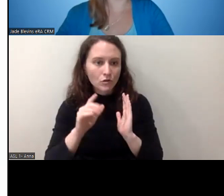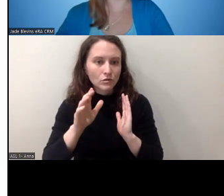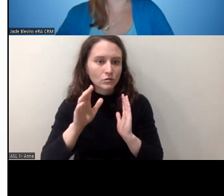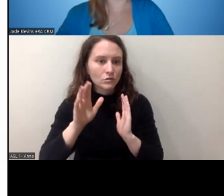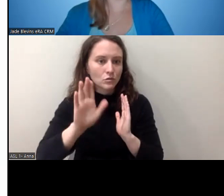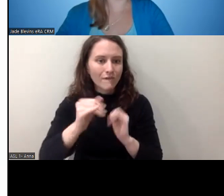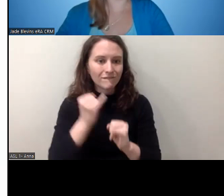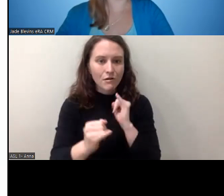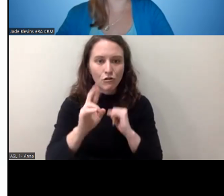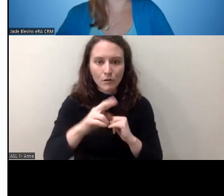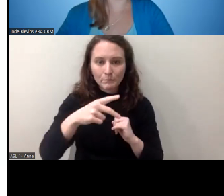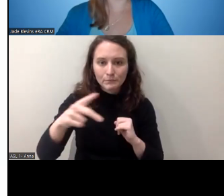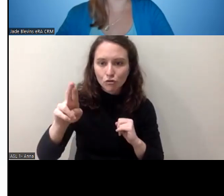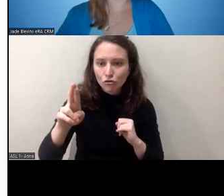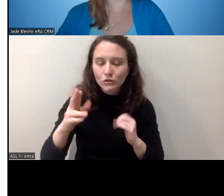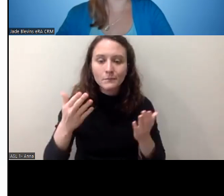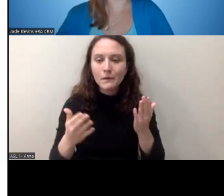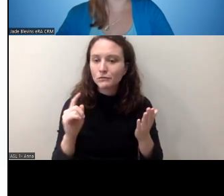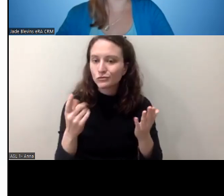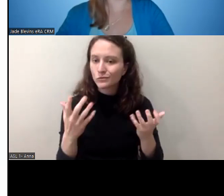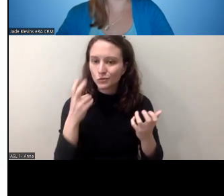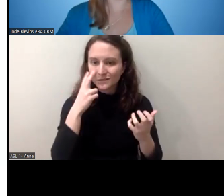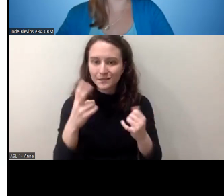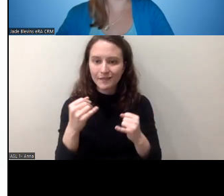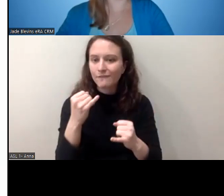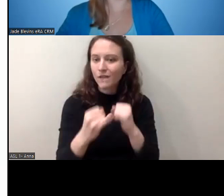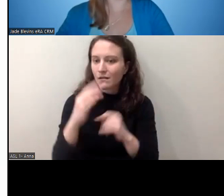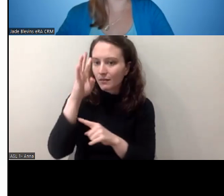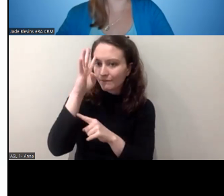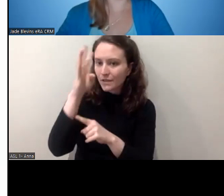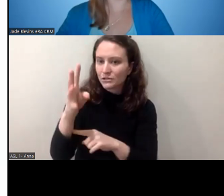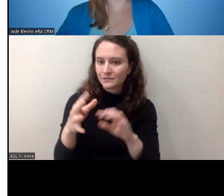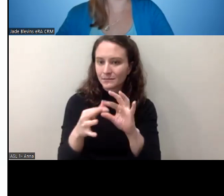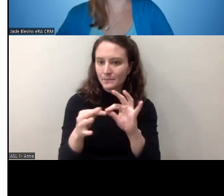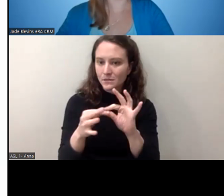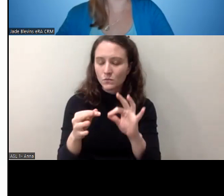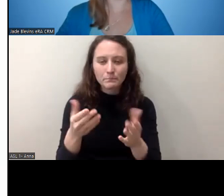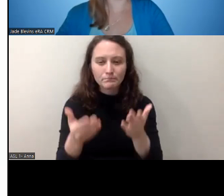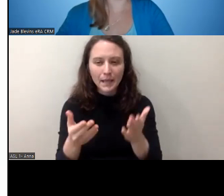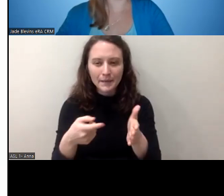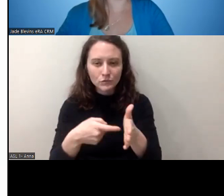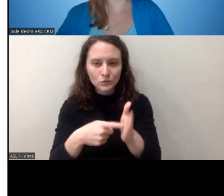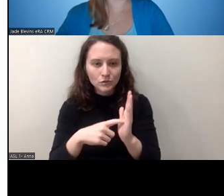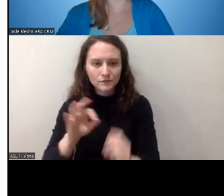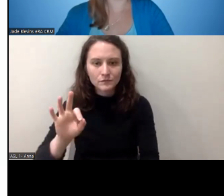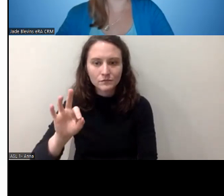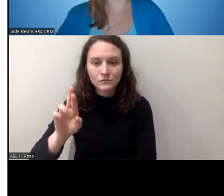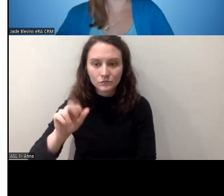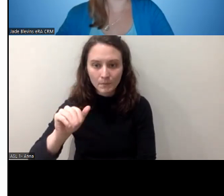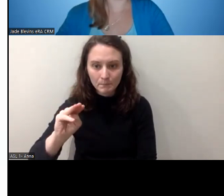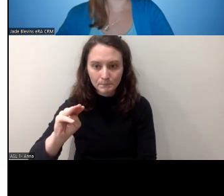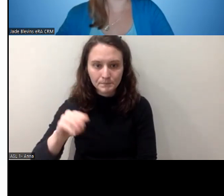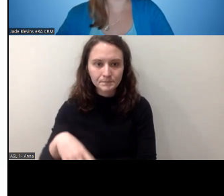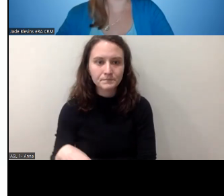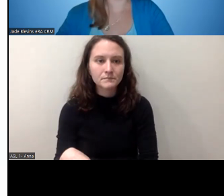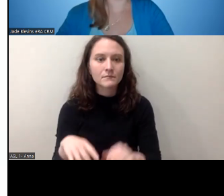maybe you just want to see what's missing final invention statements, or maybe it requires a FRAM. You can also see which